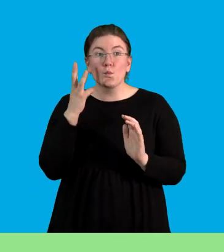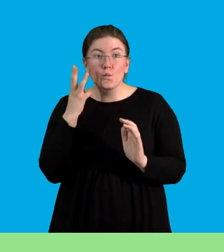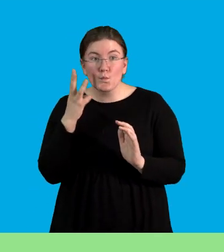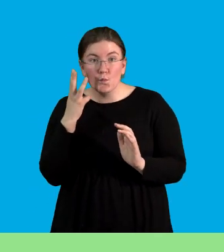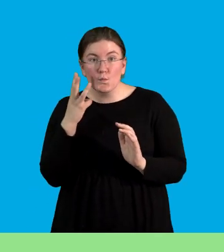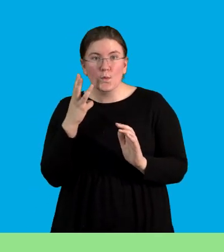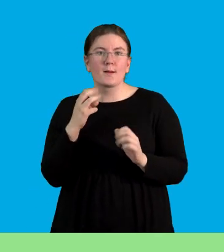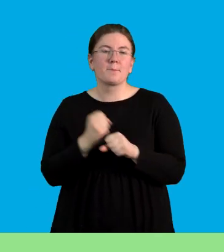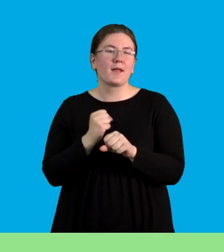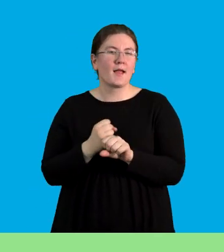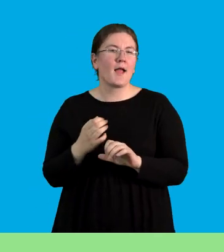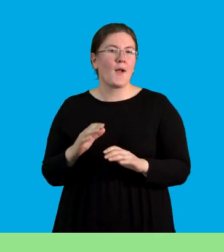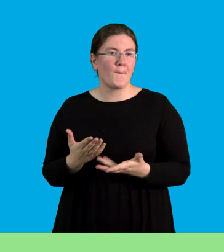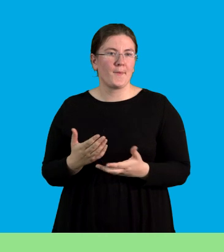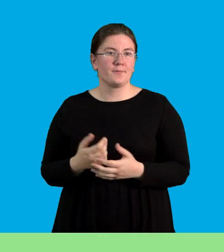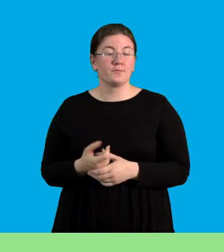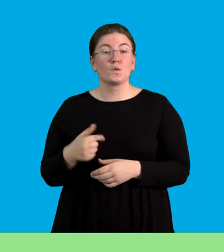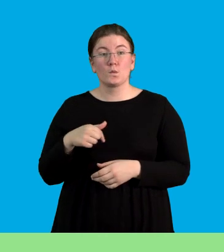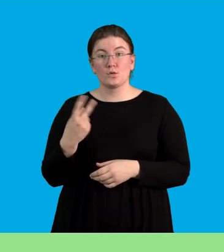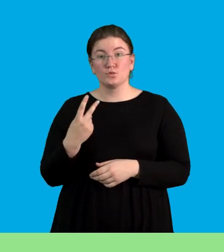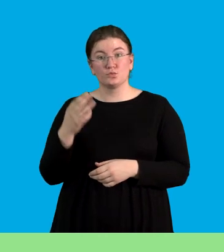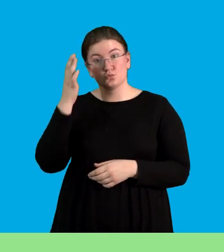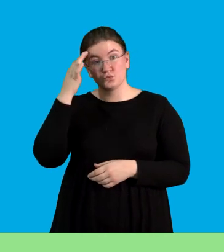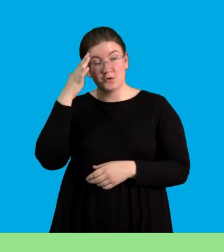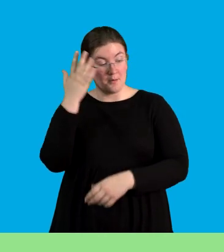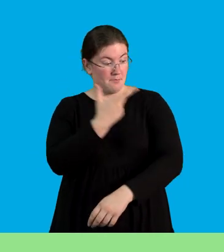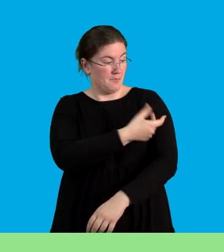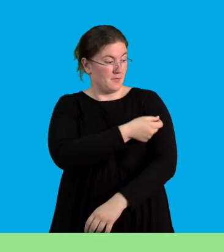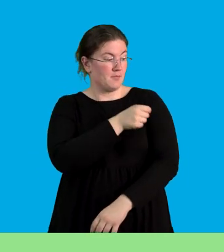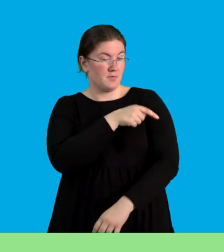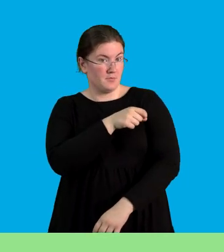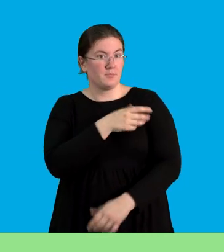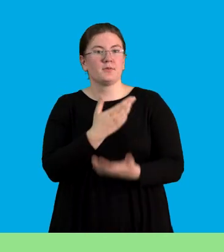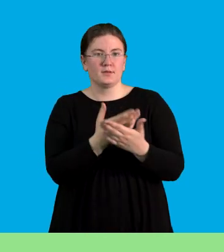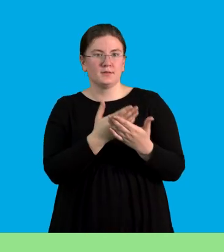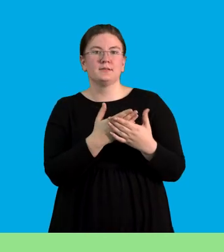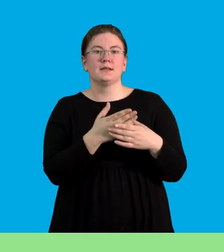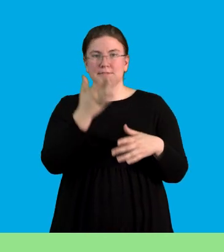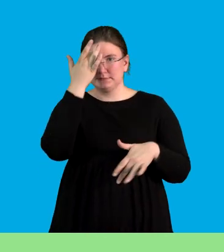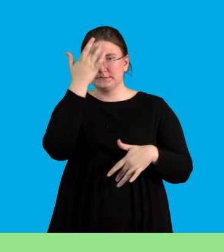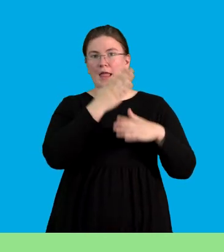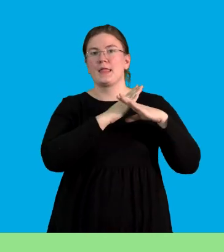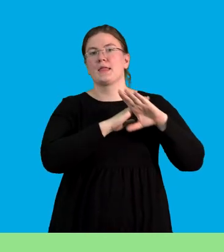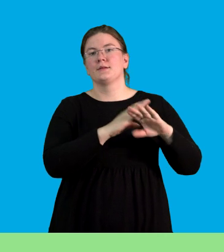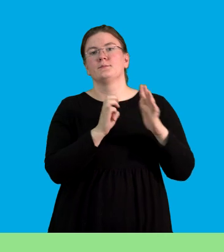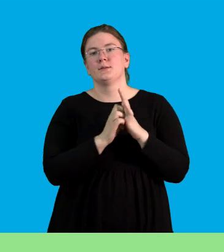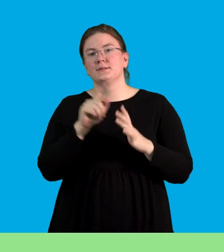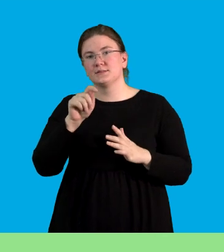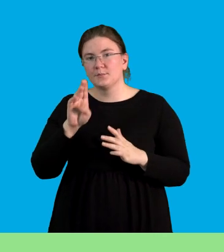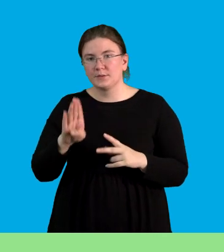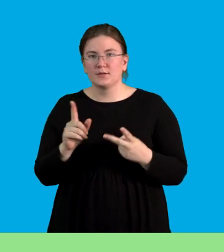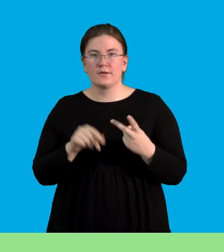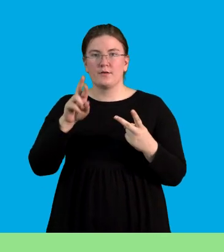Okay, we also should know that vaccines prevent the spreading of diseases such as TB, rabies, and smallpox.